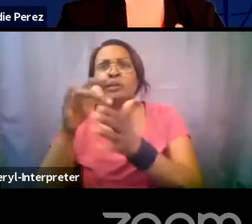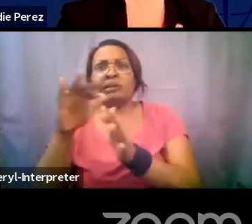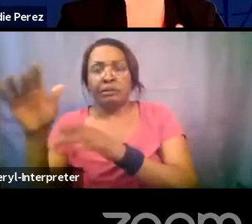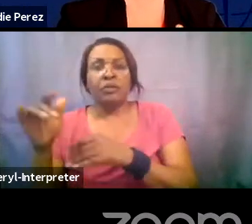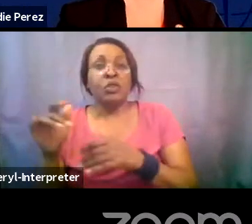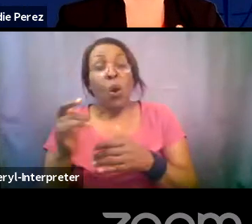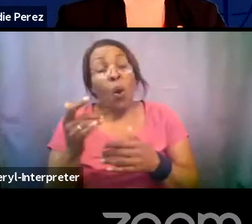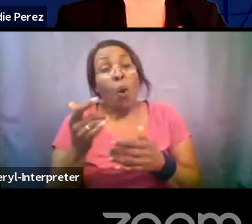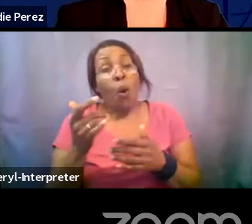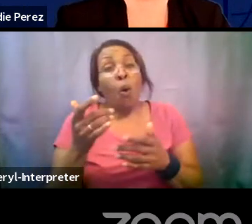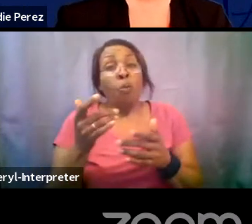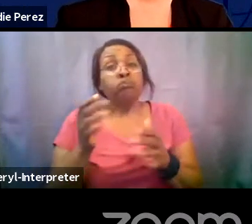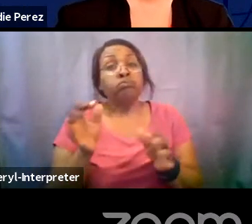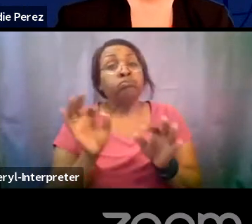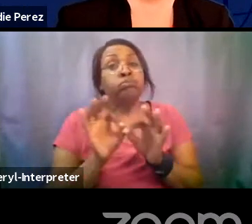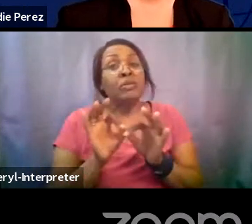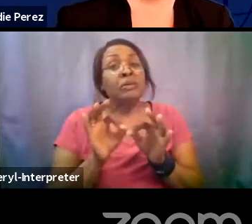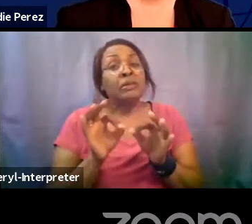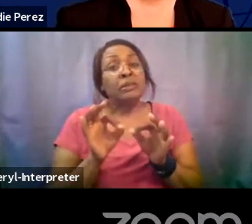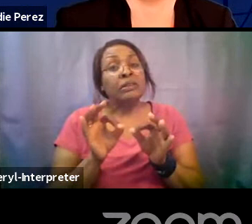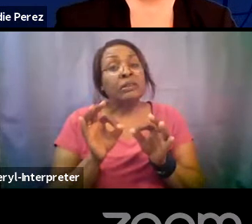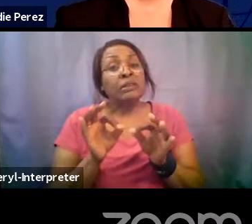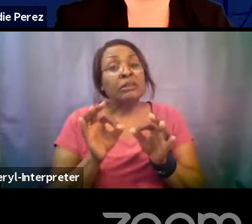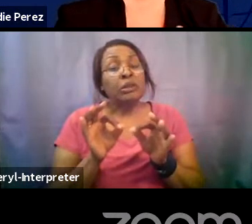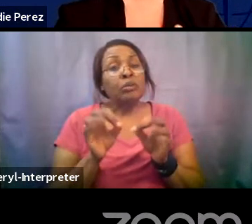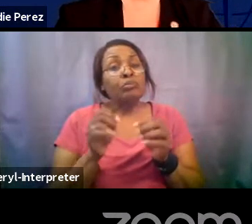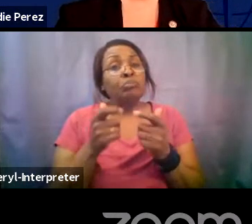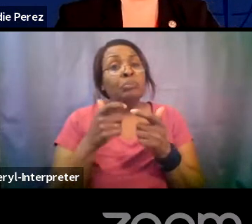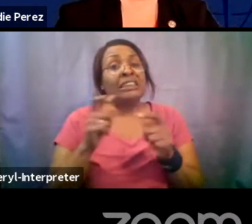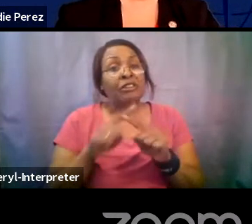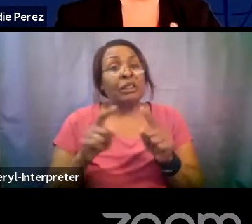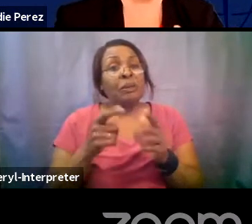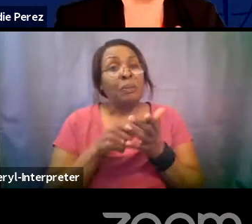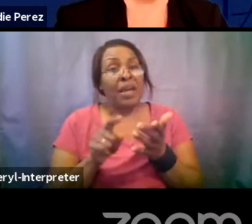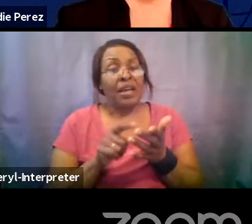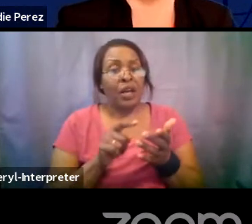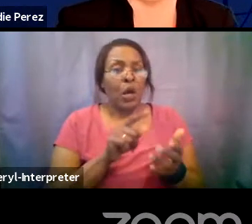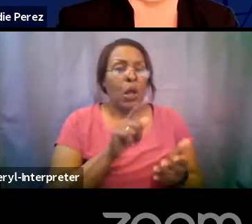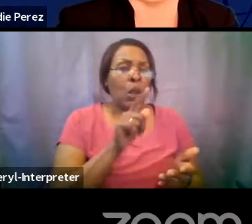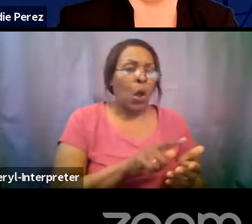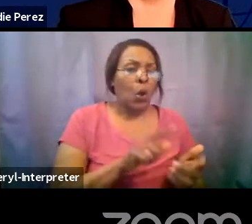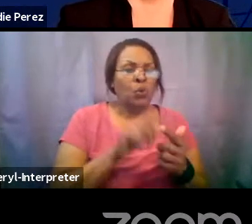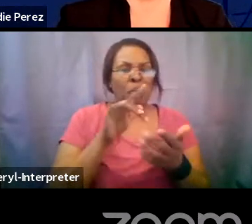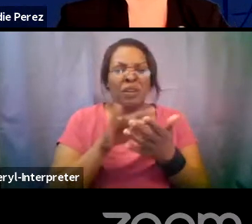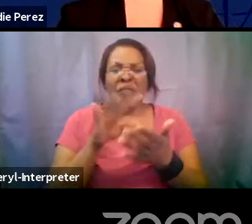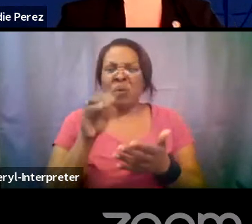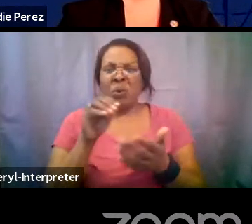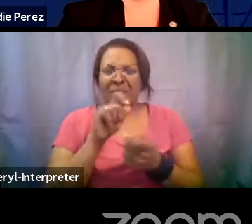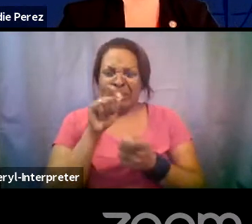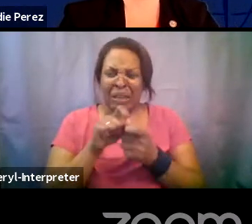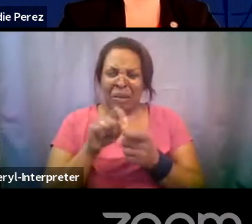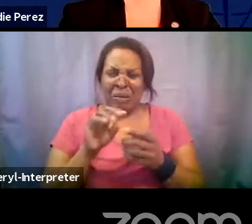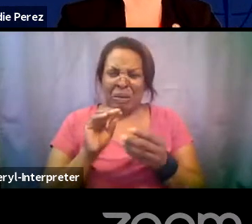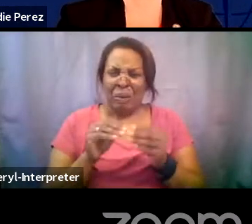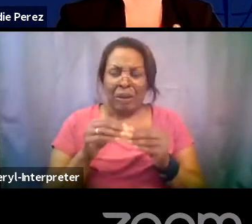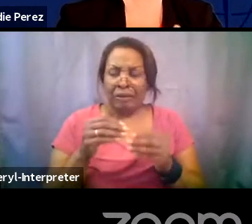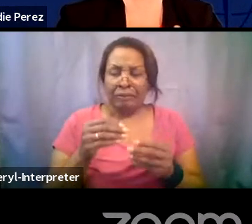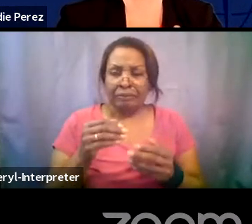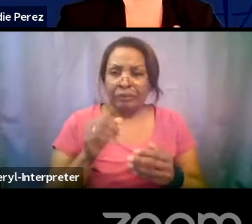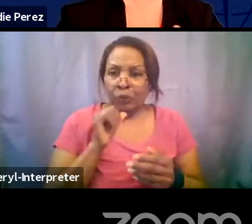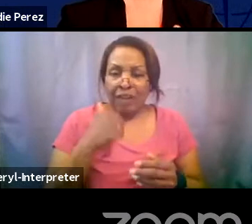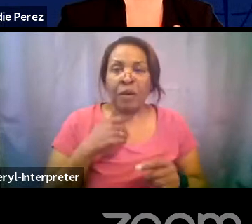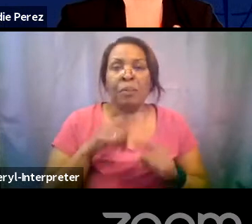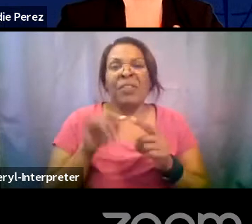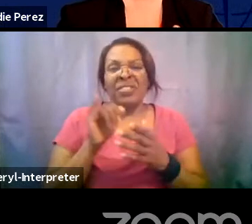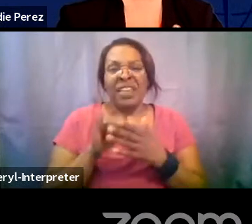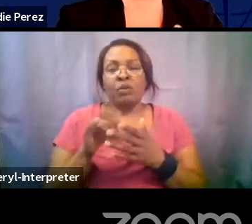a significant bump in pay. It's low to mid 40s. I don't have that exactly, but that's what would happen.